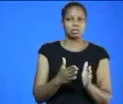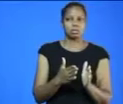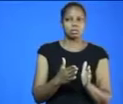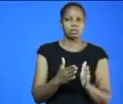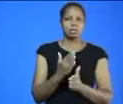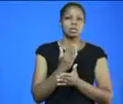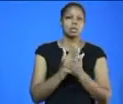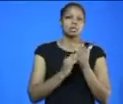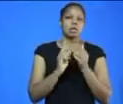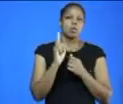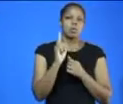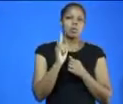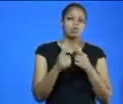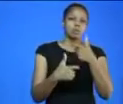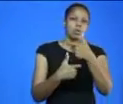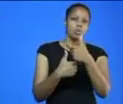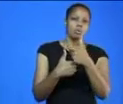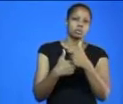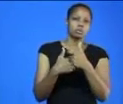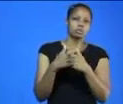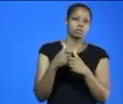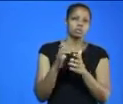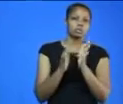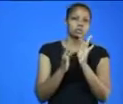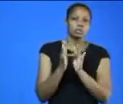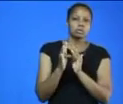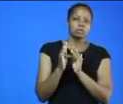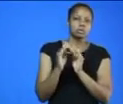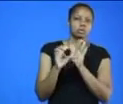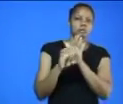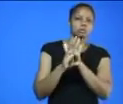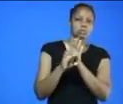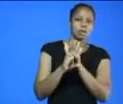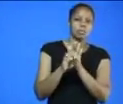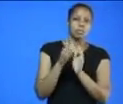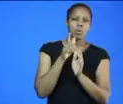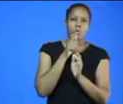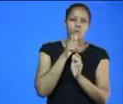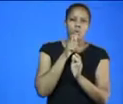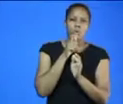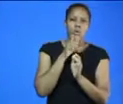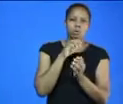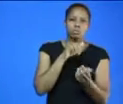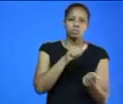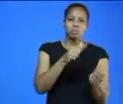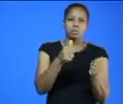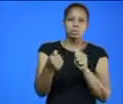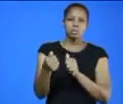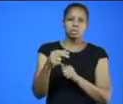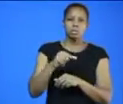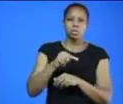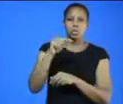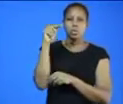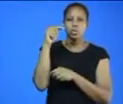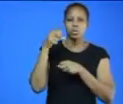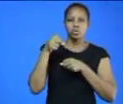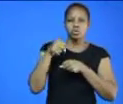but someone who was watching Footprints of Hope, who was supposed to have been baptized at the North Street Church